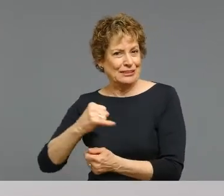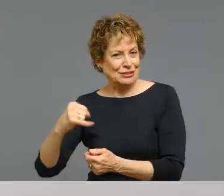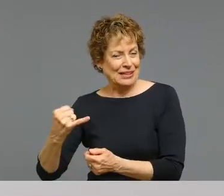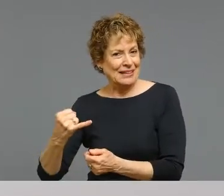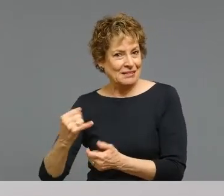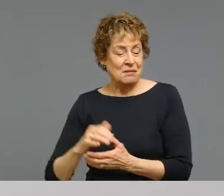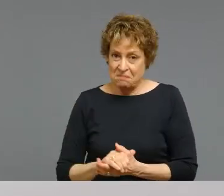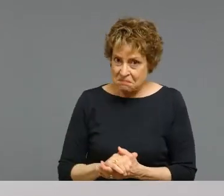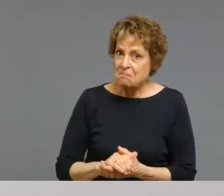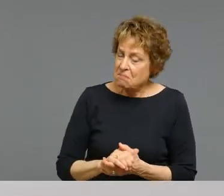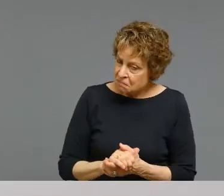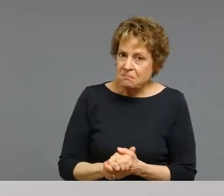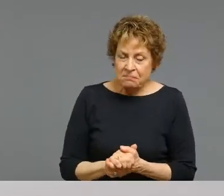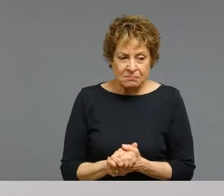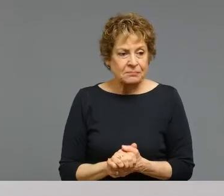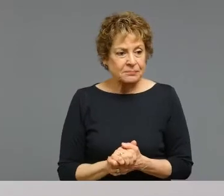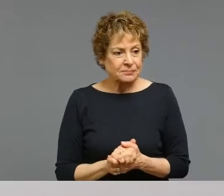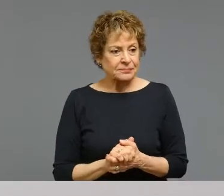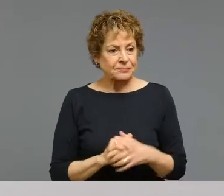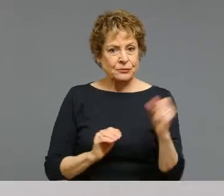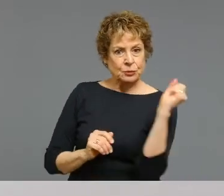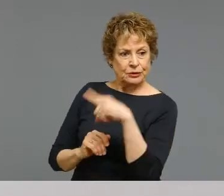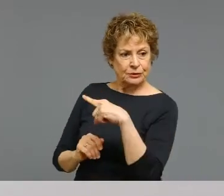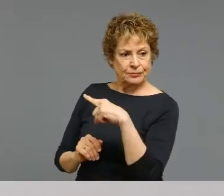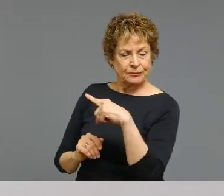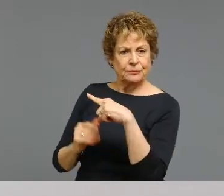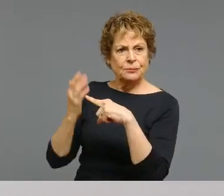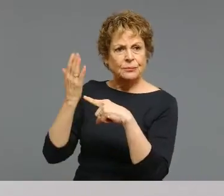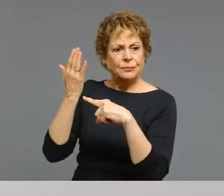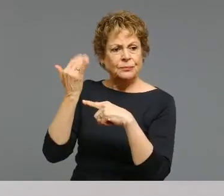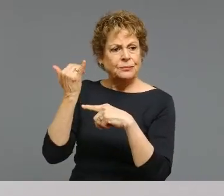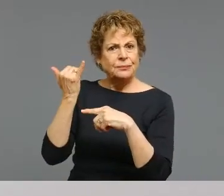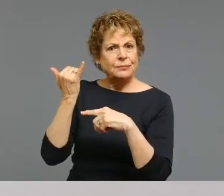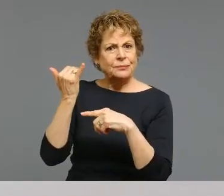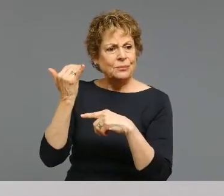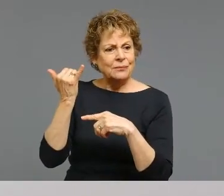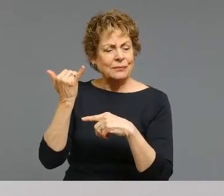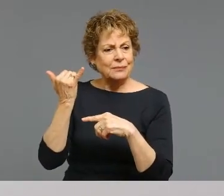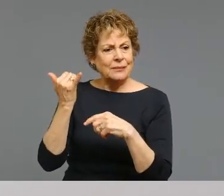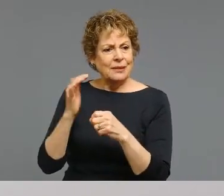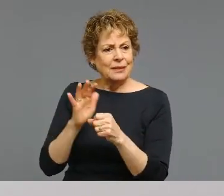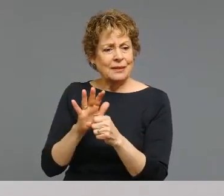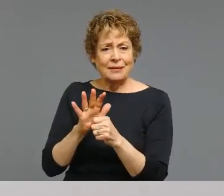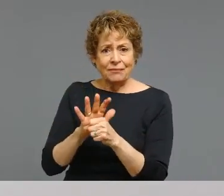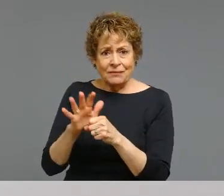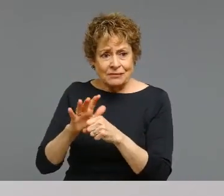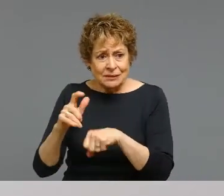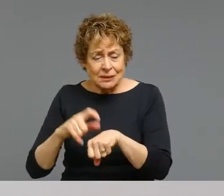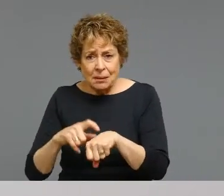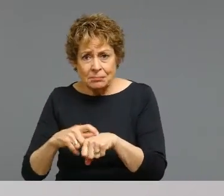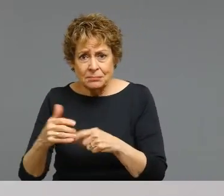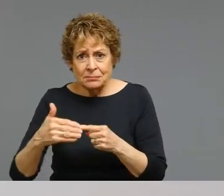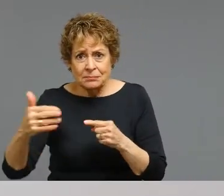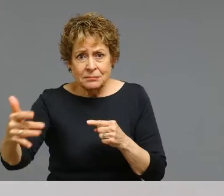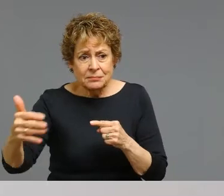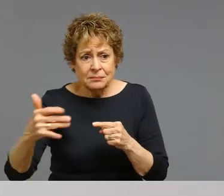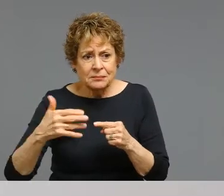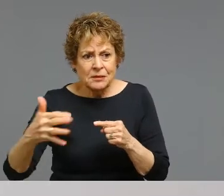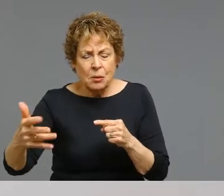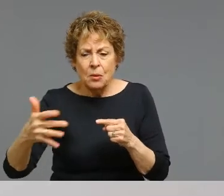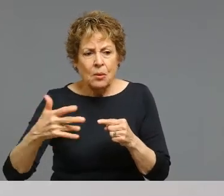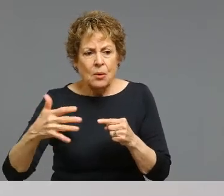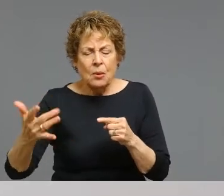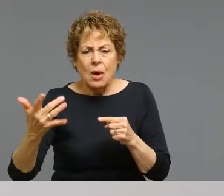And why do you think that is? Is it just time? What do you attribute that to? Well, I think whenever there's